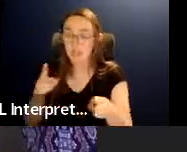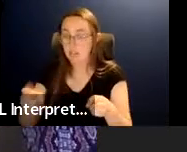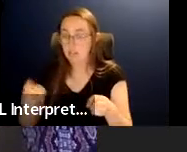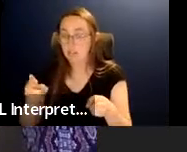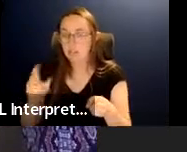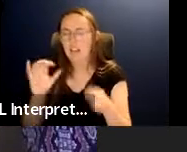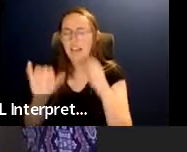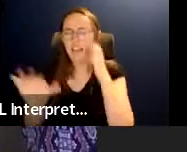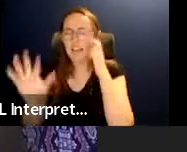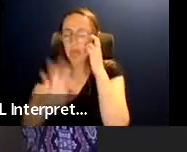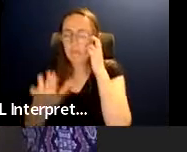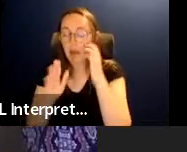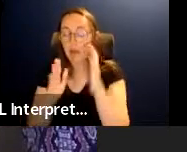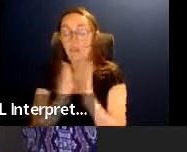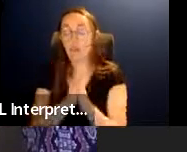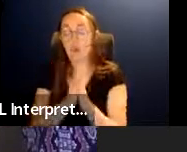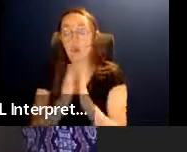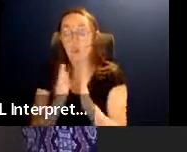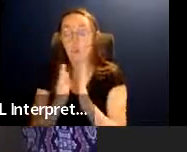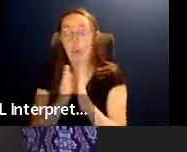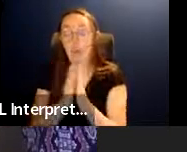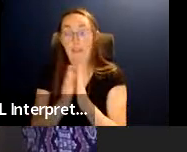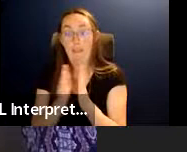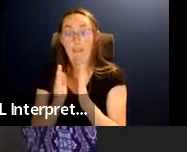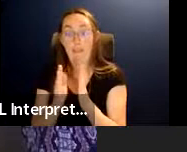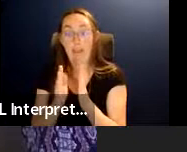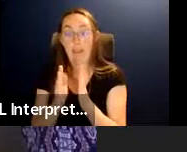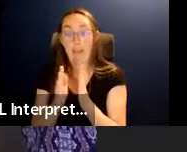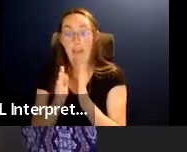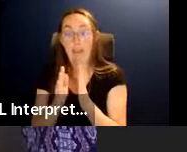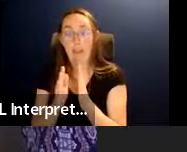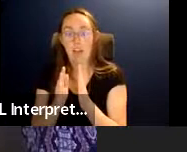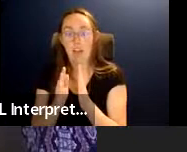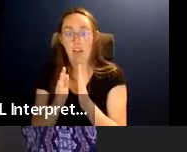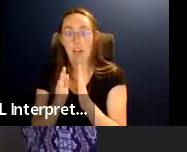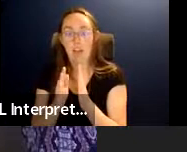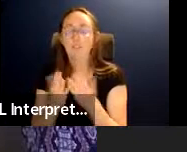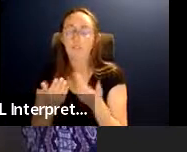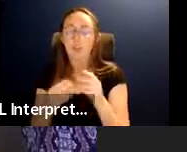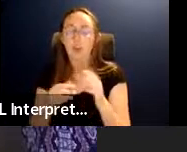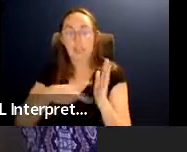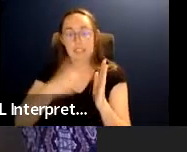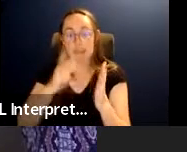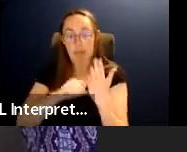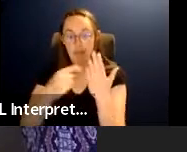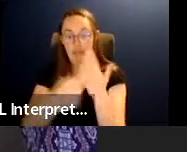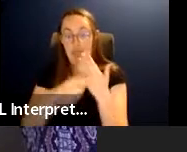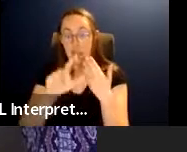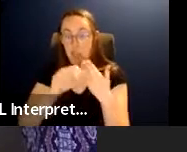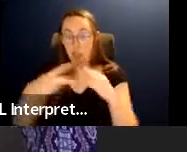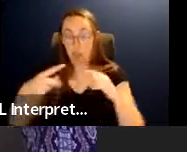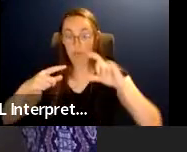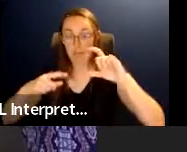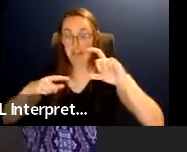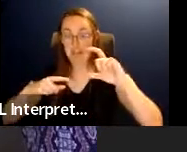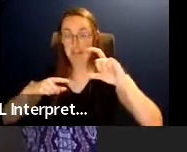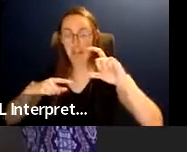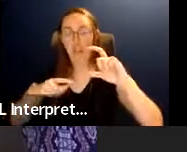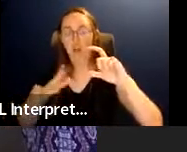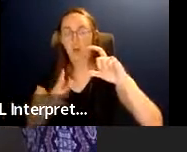about the width of the double-sided loop. So you're going to cut off about an inch and a